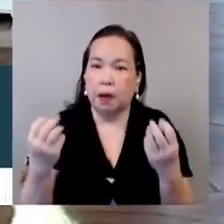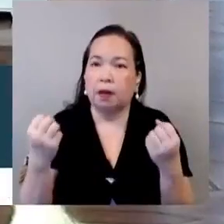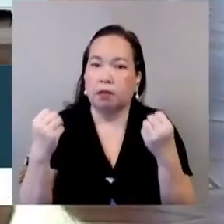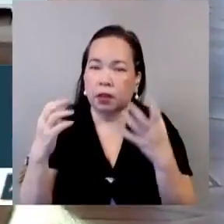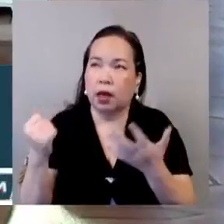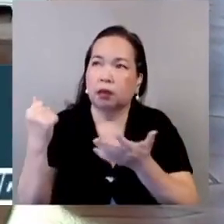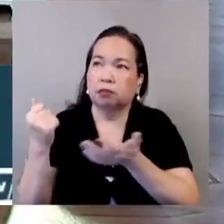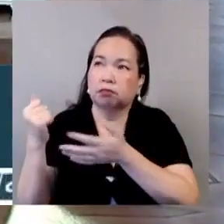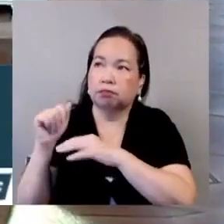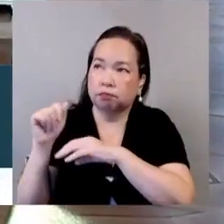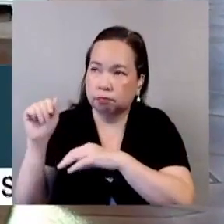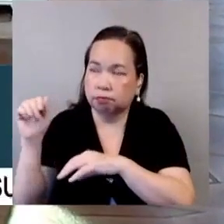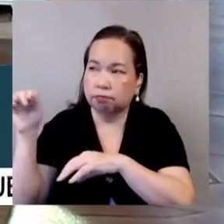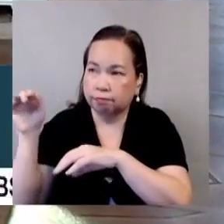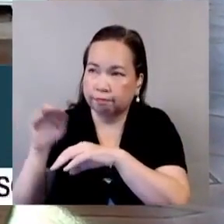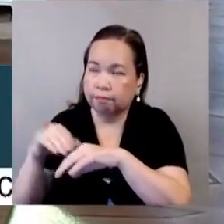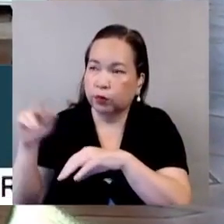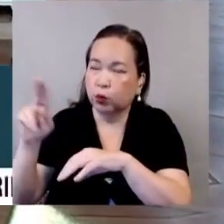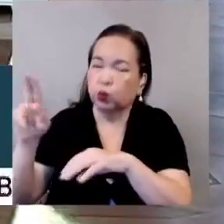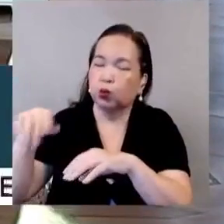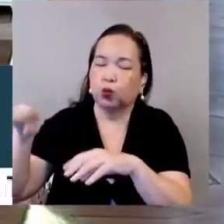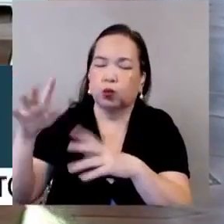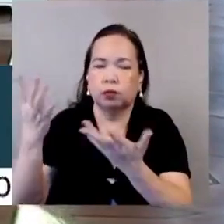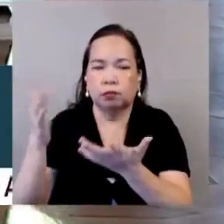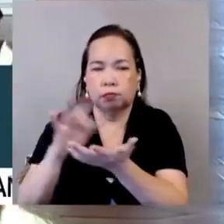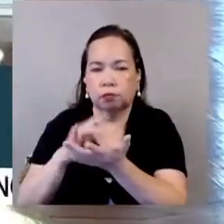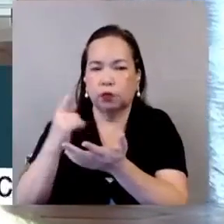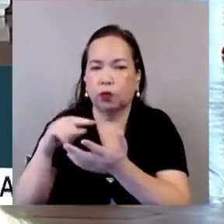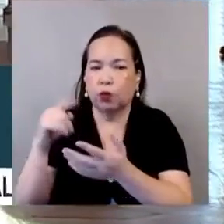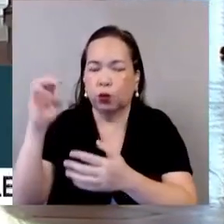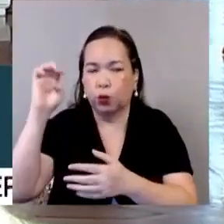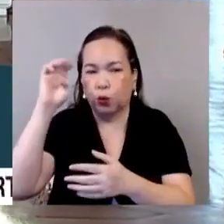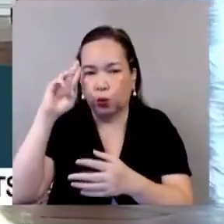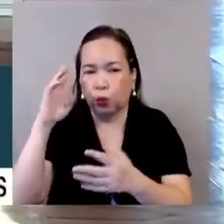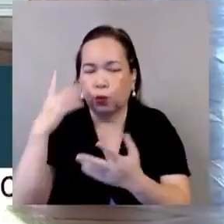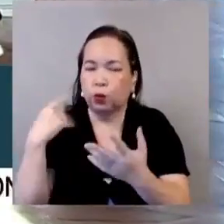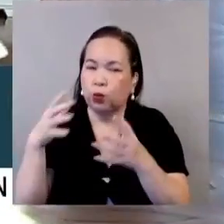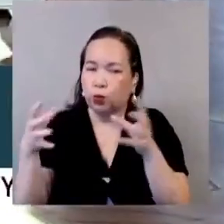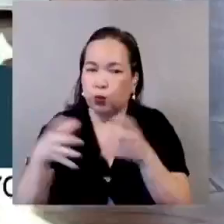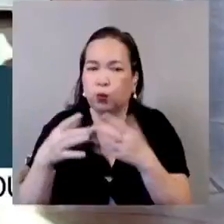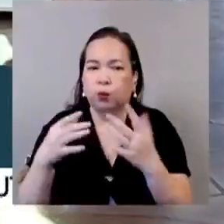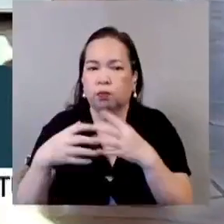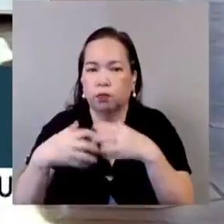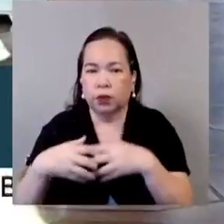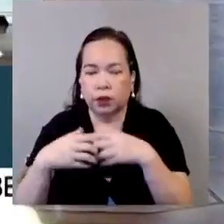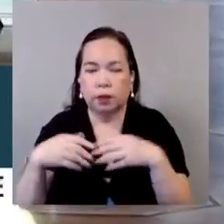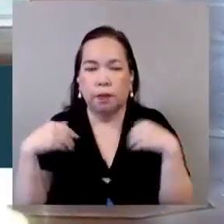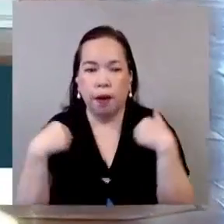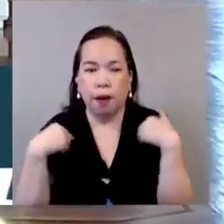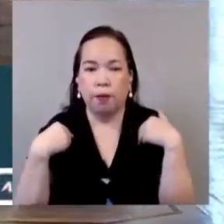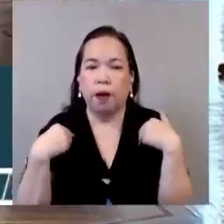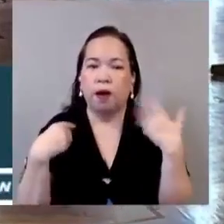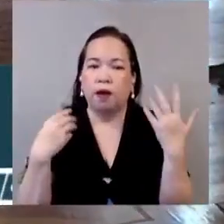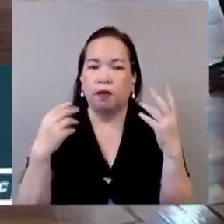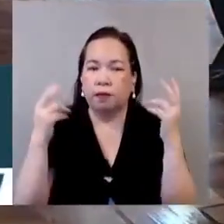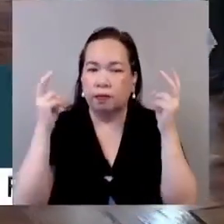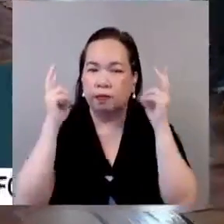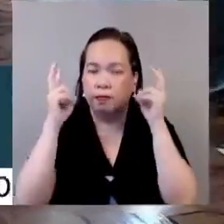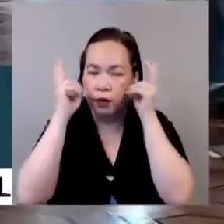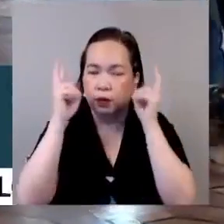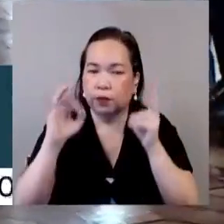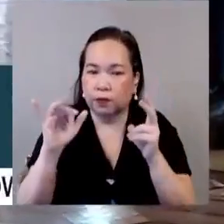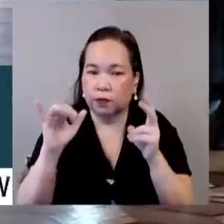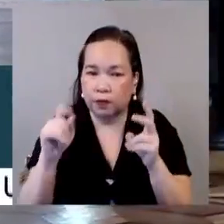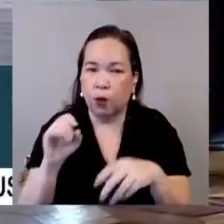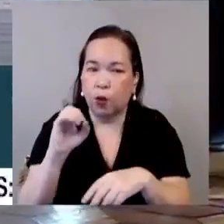European region, particularly in the sectors of machinery, animal and vegetable fats and oils, as well as optical and